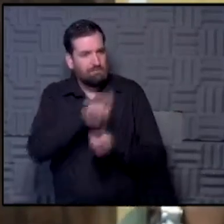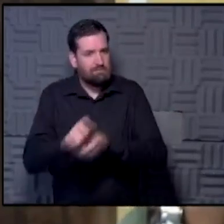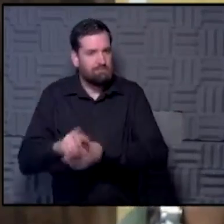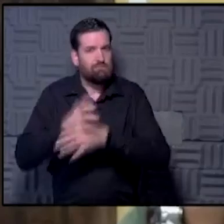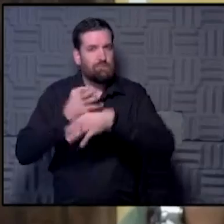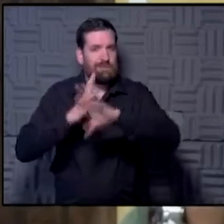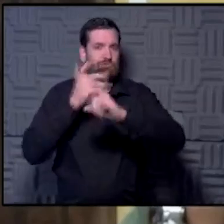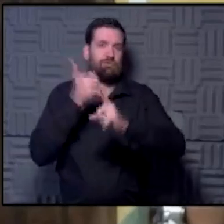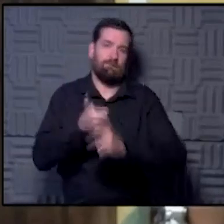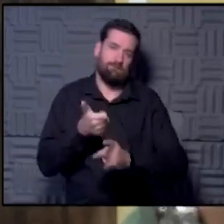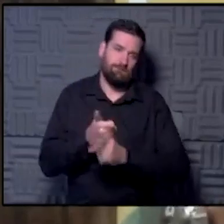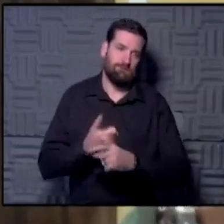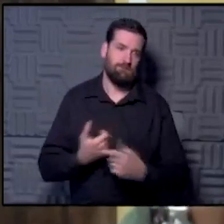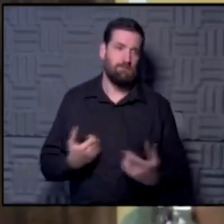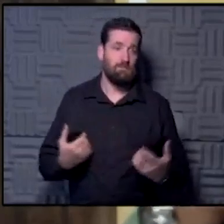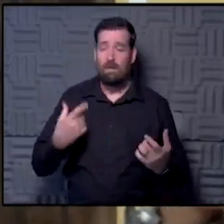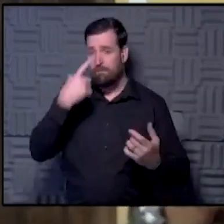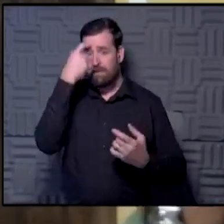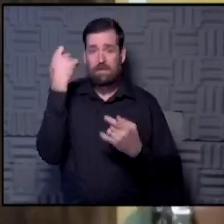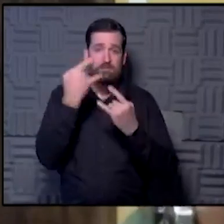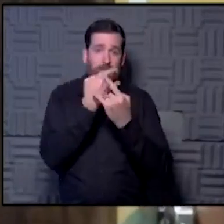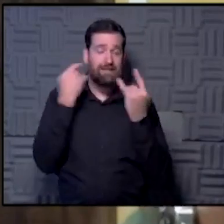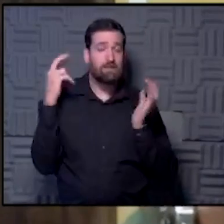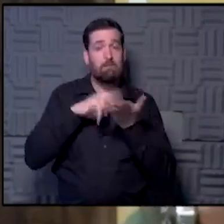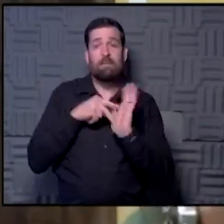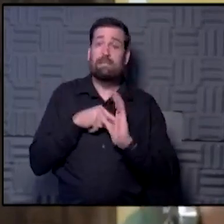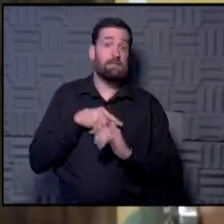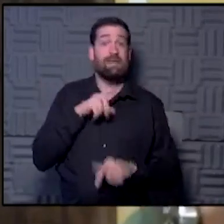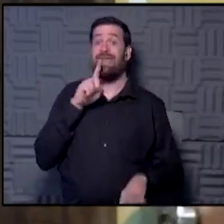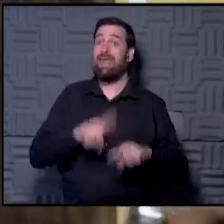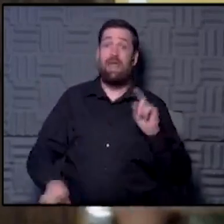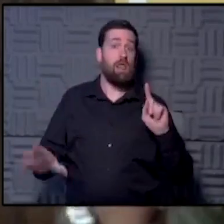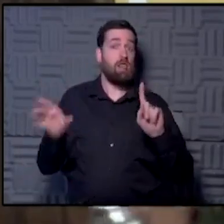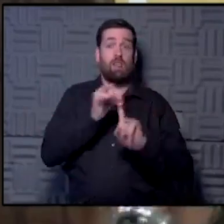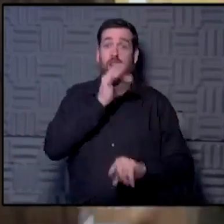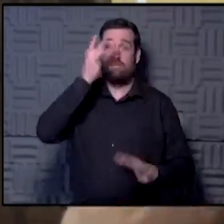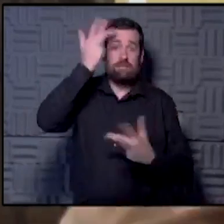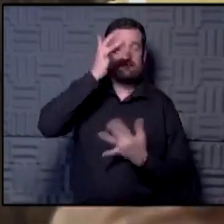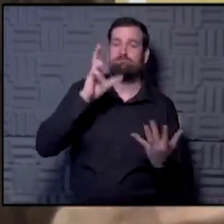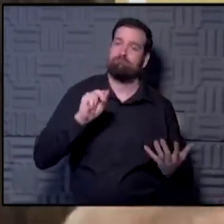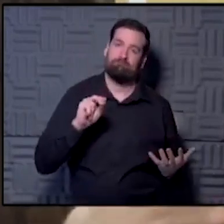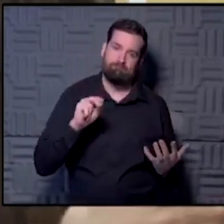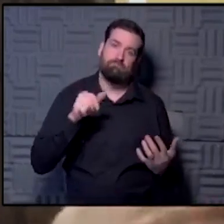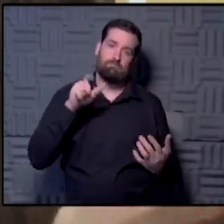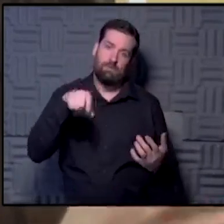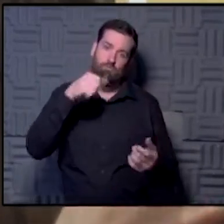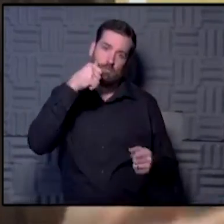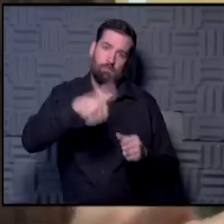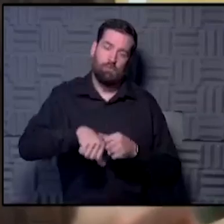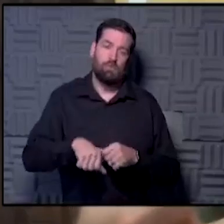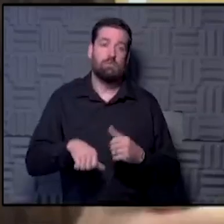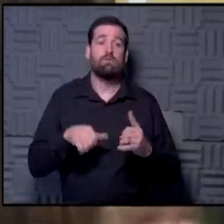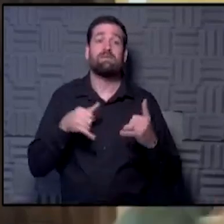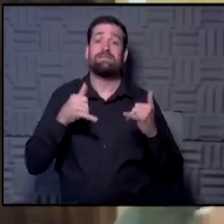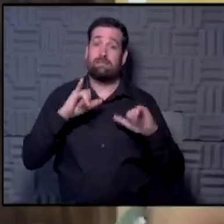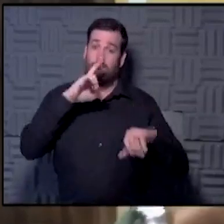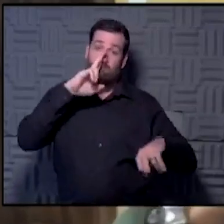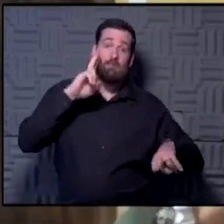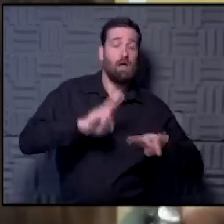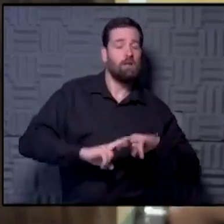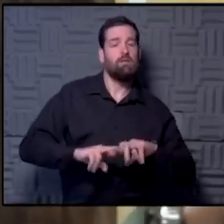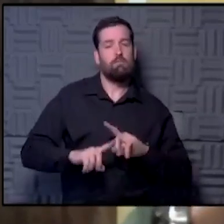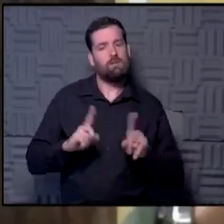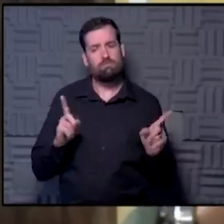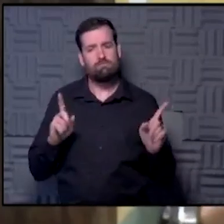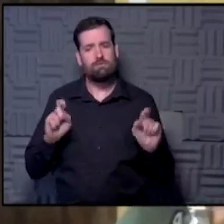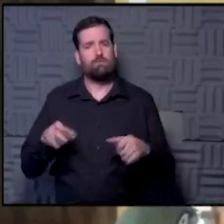yourselves. Just because you're wearing a mask doesn't mean you're invincible. And I think people need to still remember that there is a way to still have fun, but you just